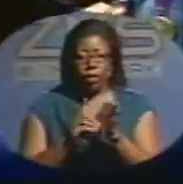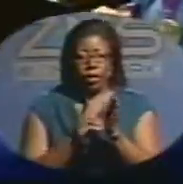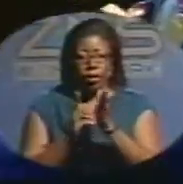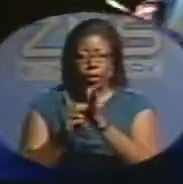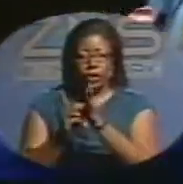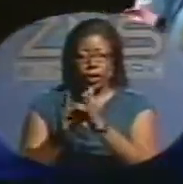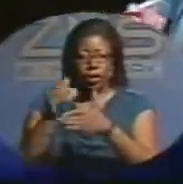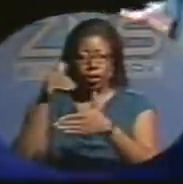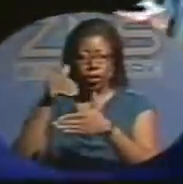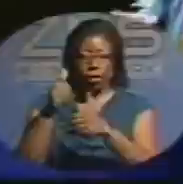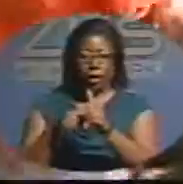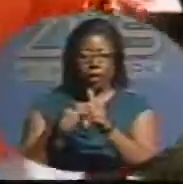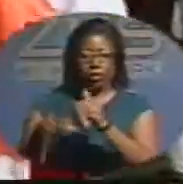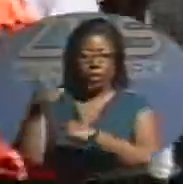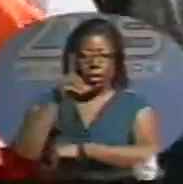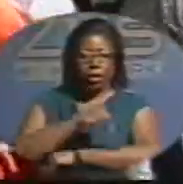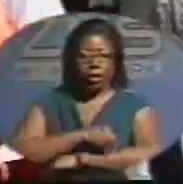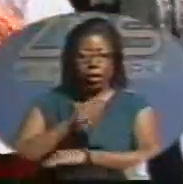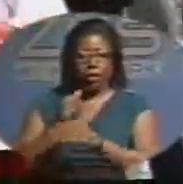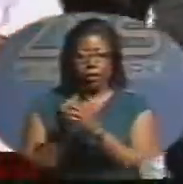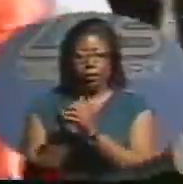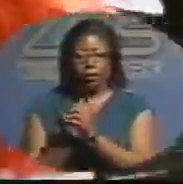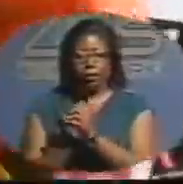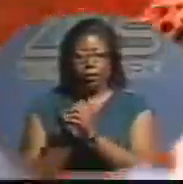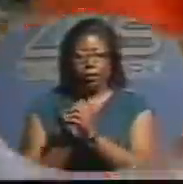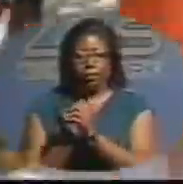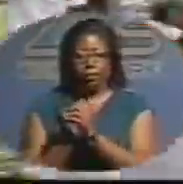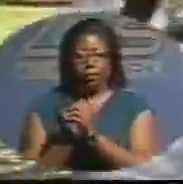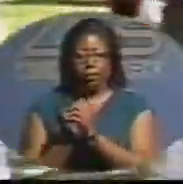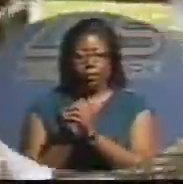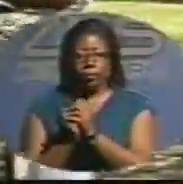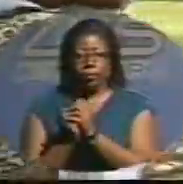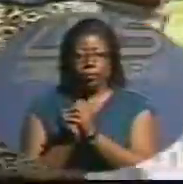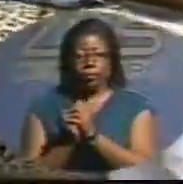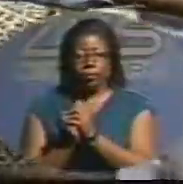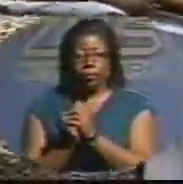over the coming school year. Reporting for ZNS Total Sports, I am Julian Gibson.